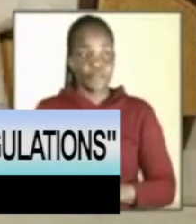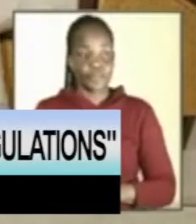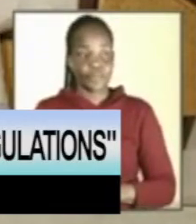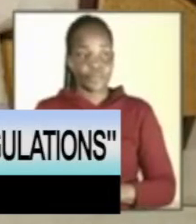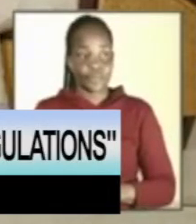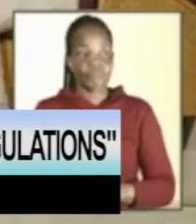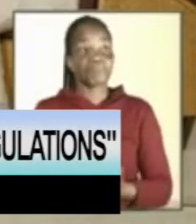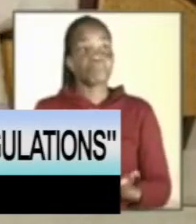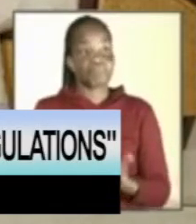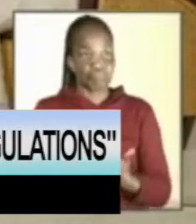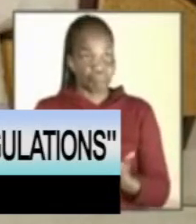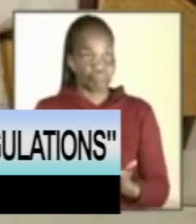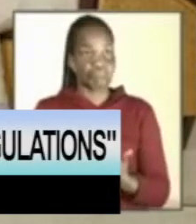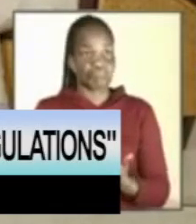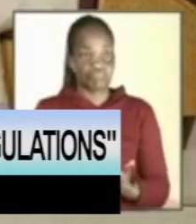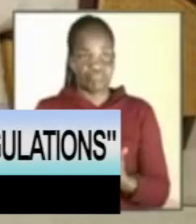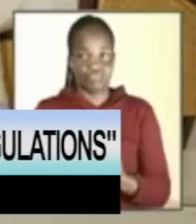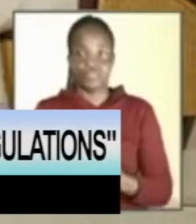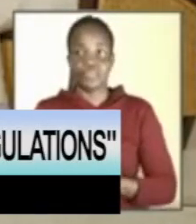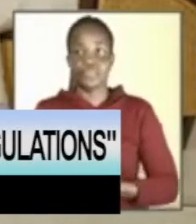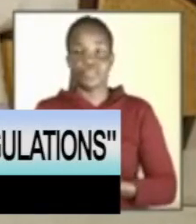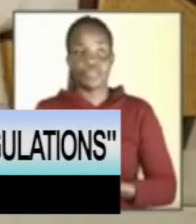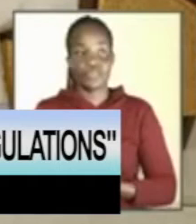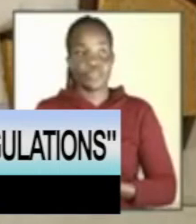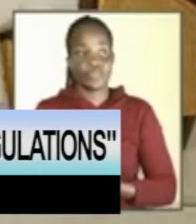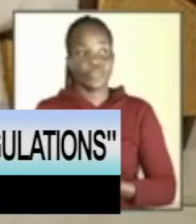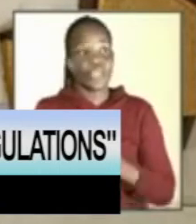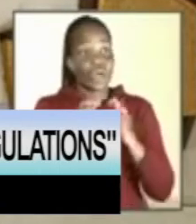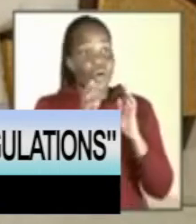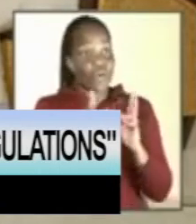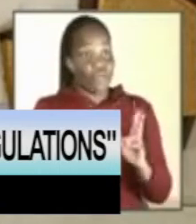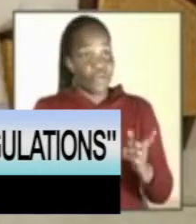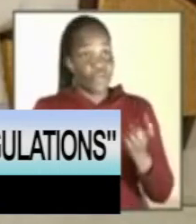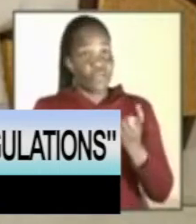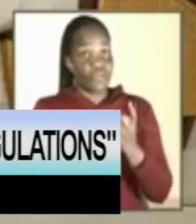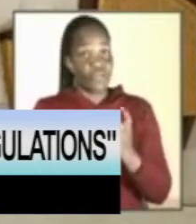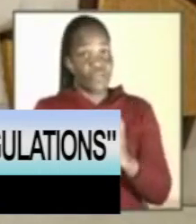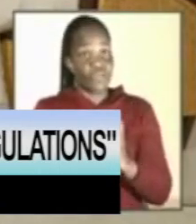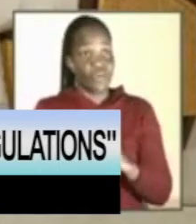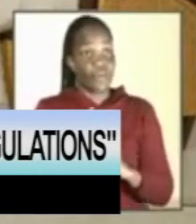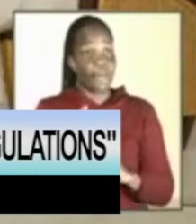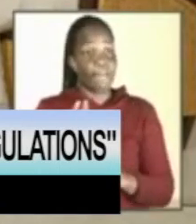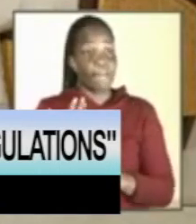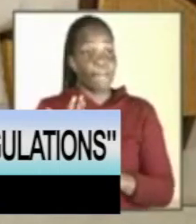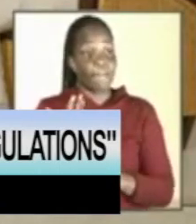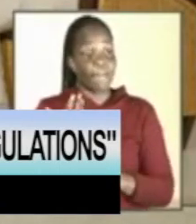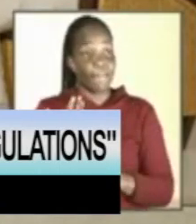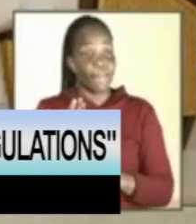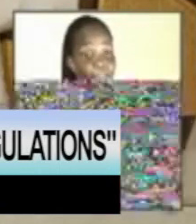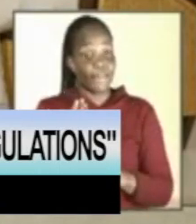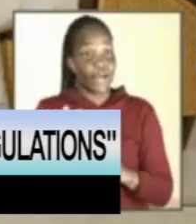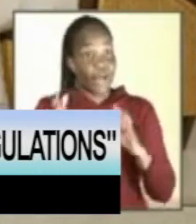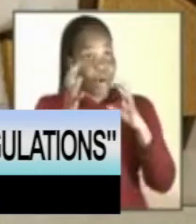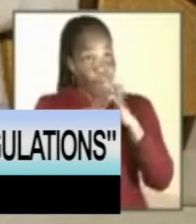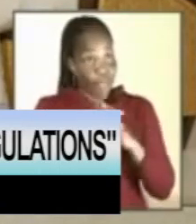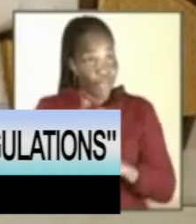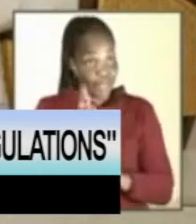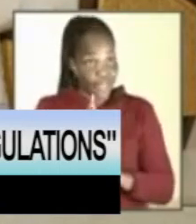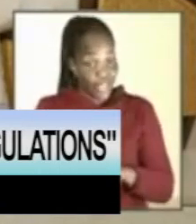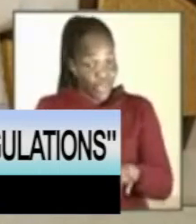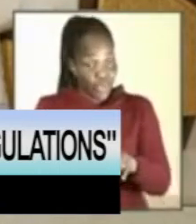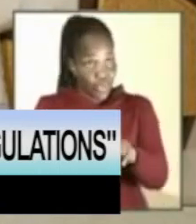Yes, of course, the inhabitants of the region in terms of adherence